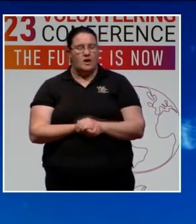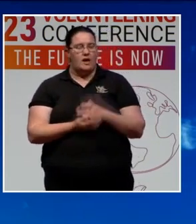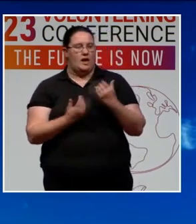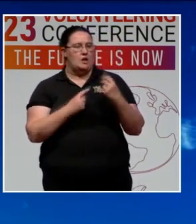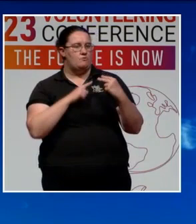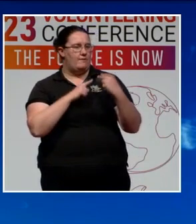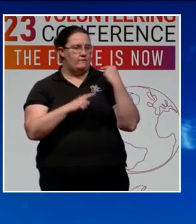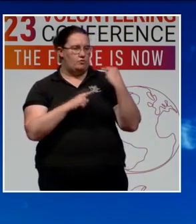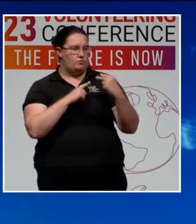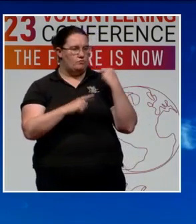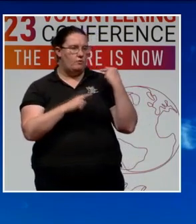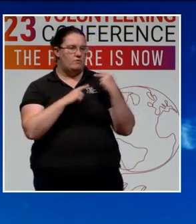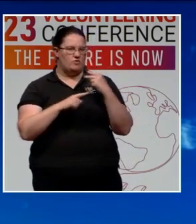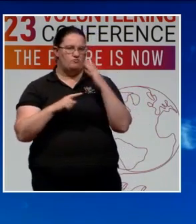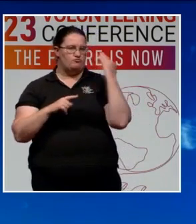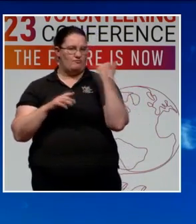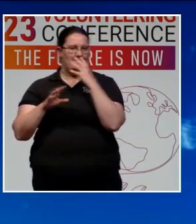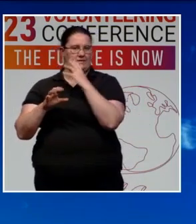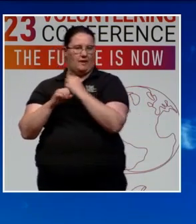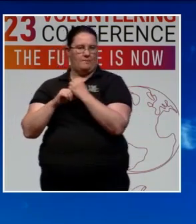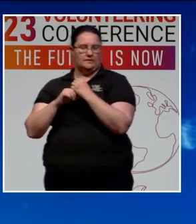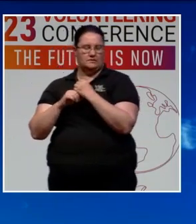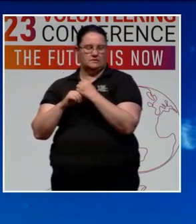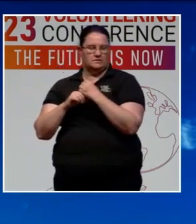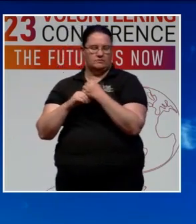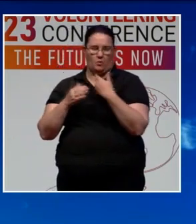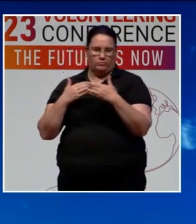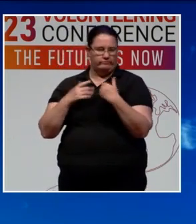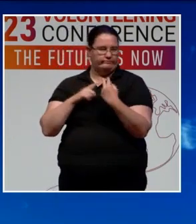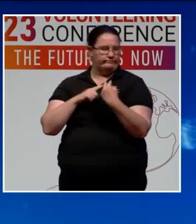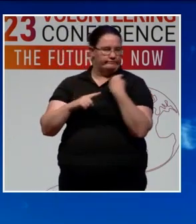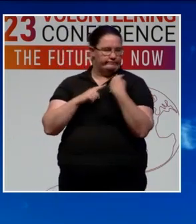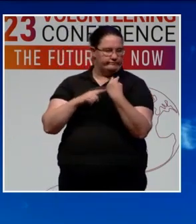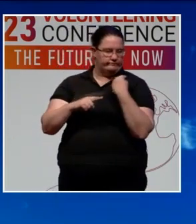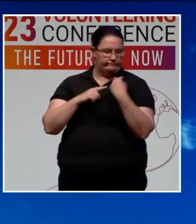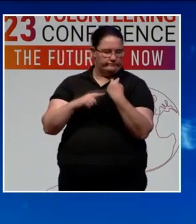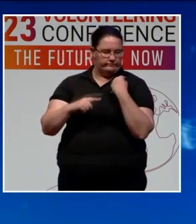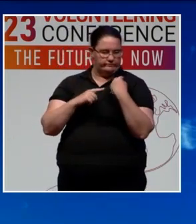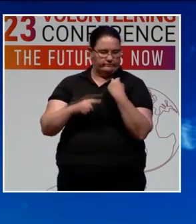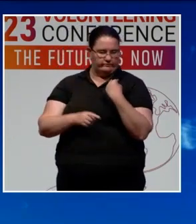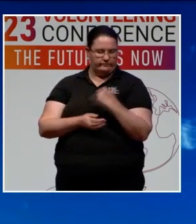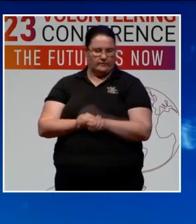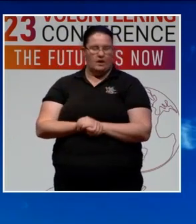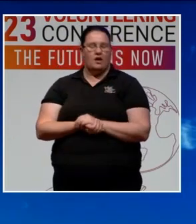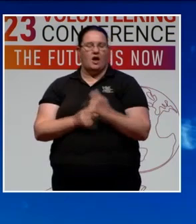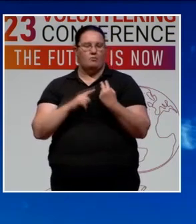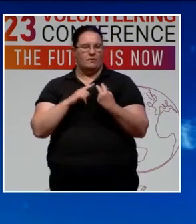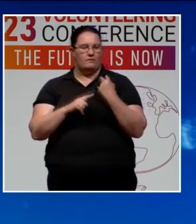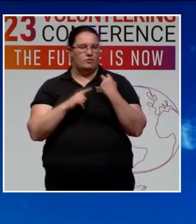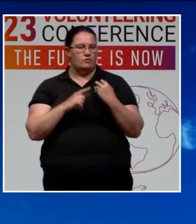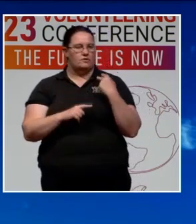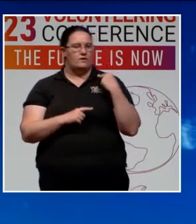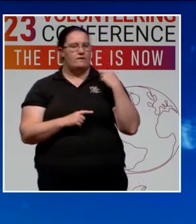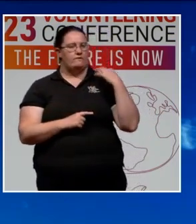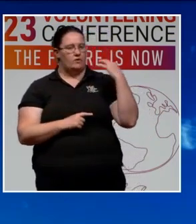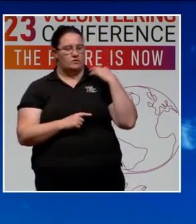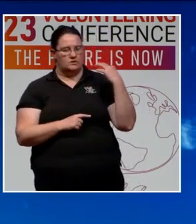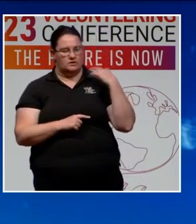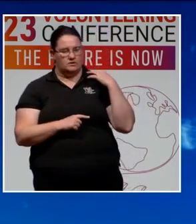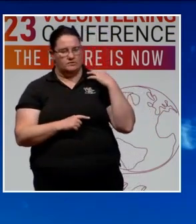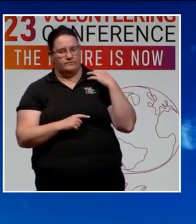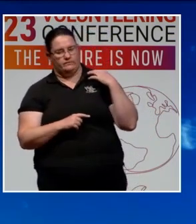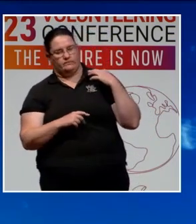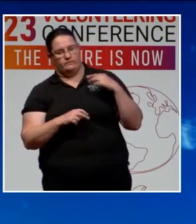previous government, but the implementation of the reformed volunteer management activity had some unintended